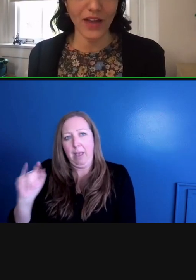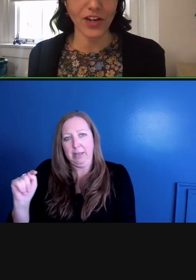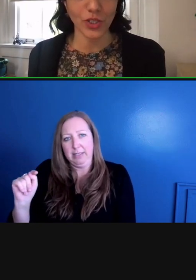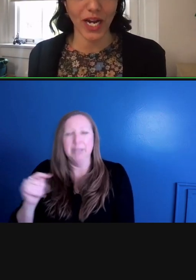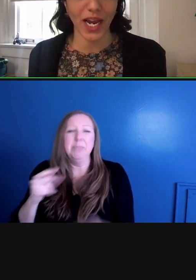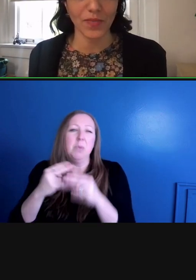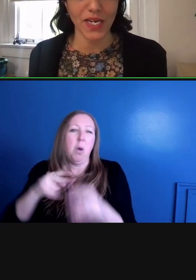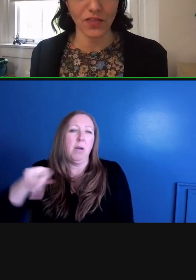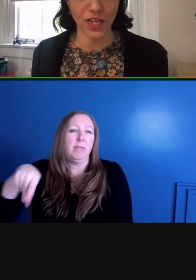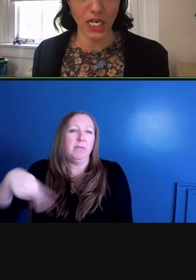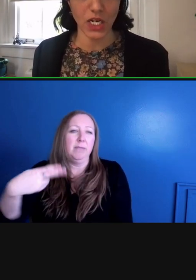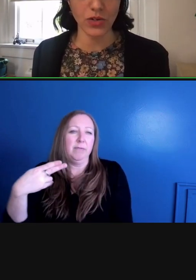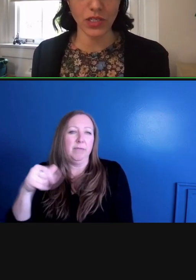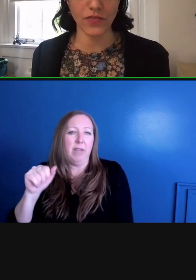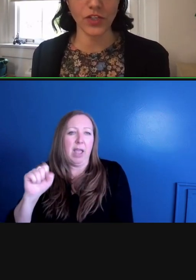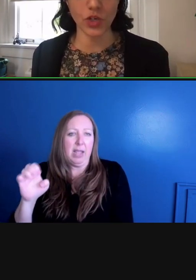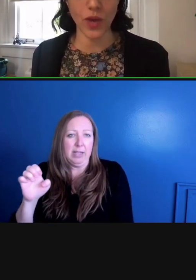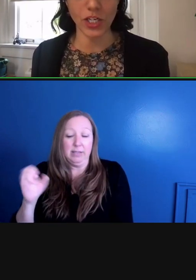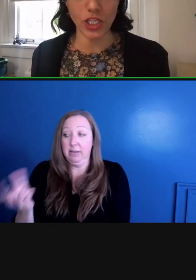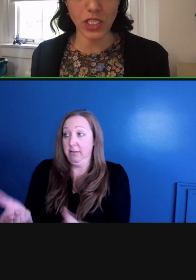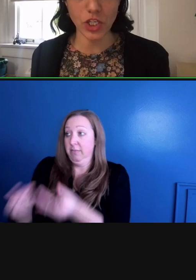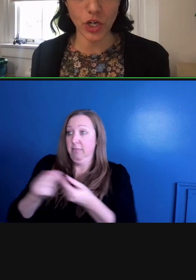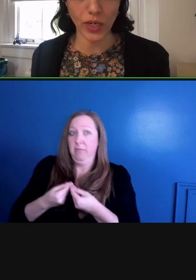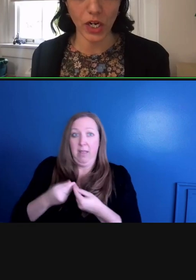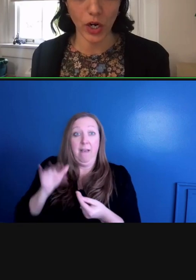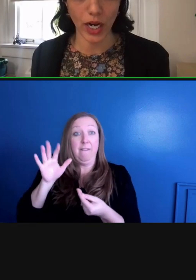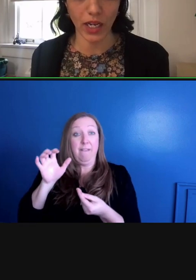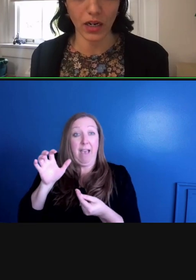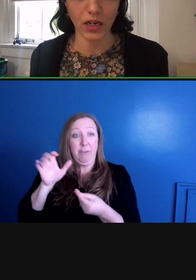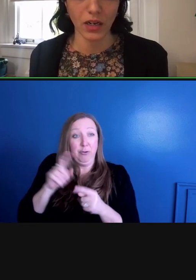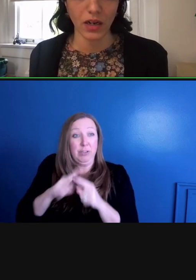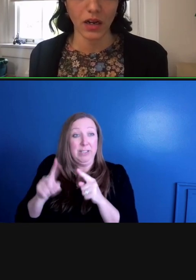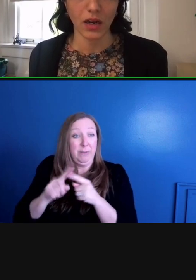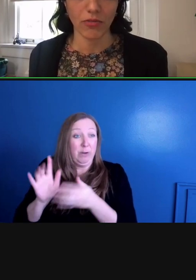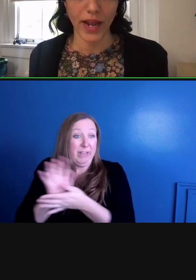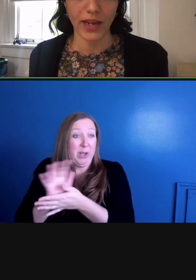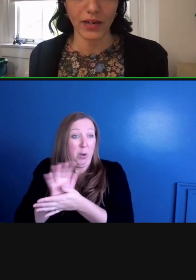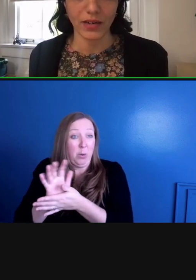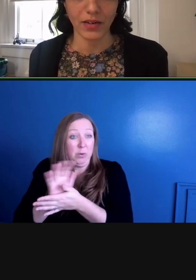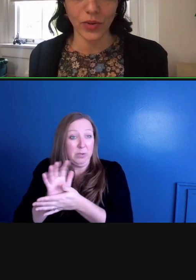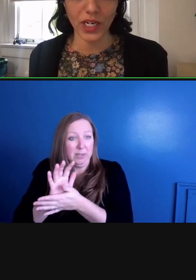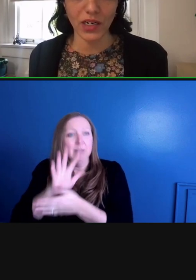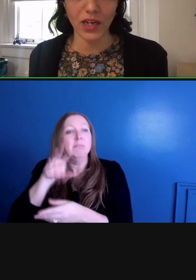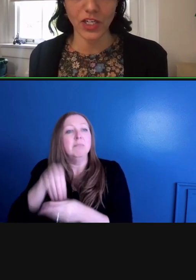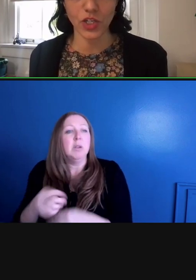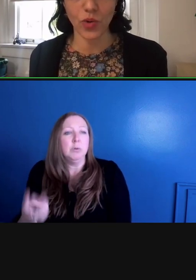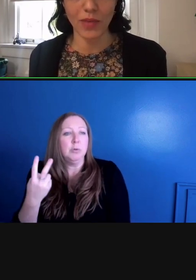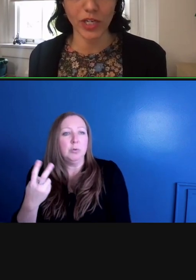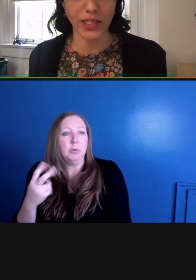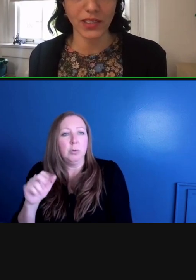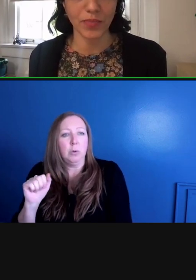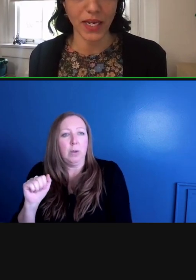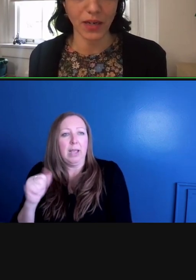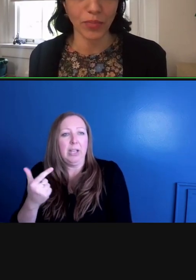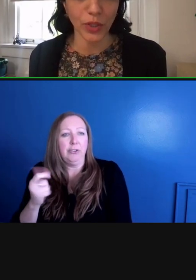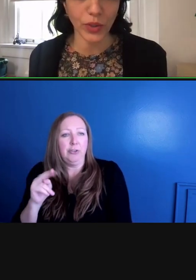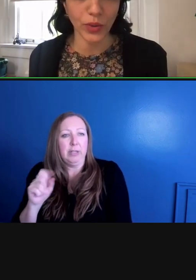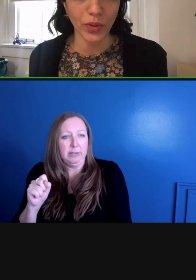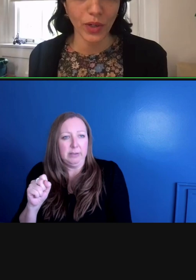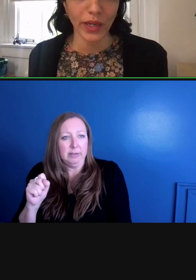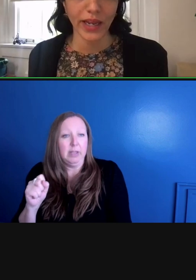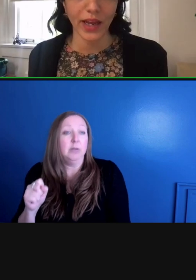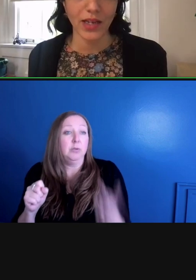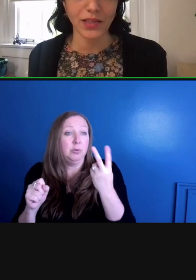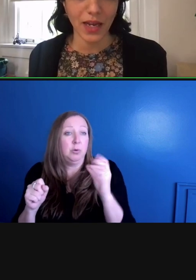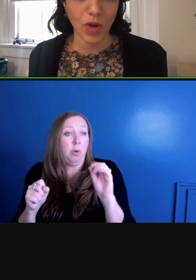consists of 500 animated videos of 2 agents shown here in red and green, and 2 objects in pink and